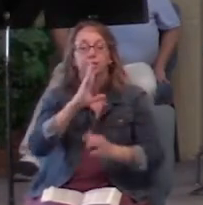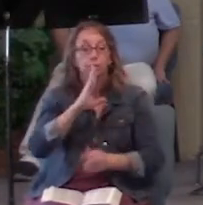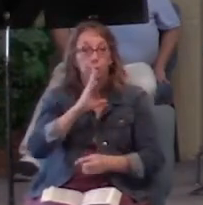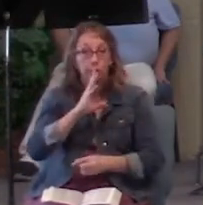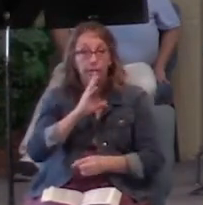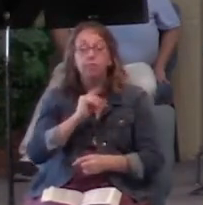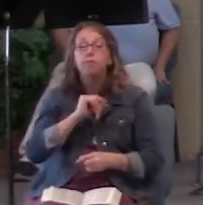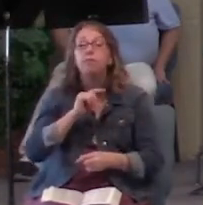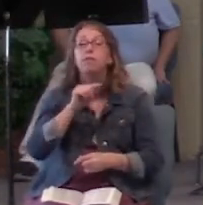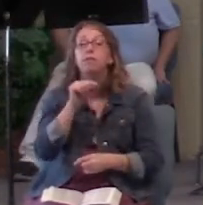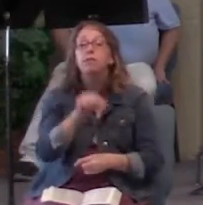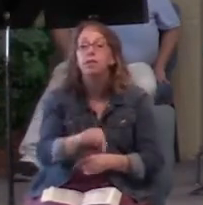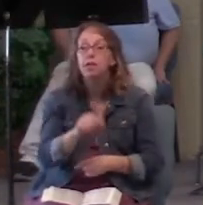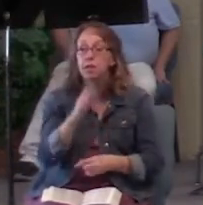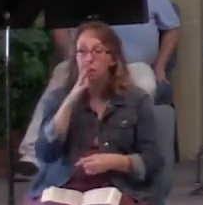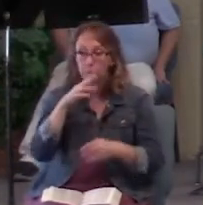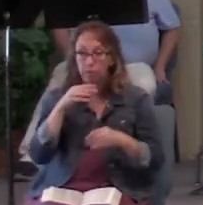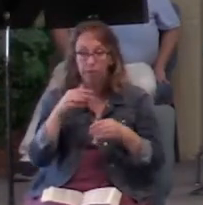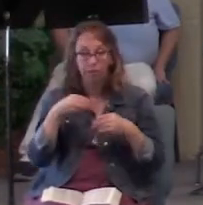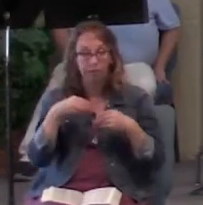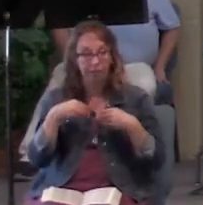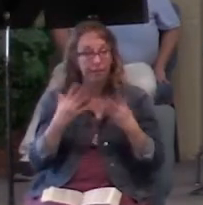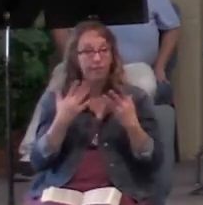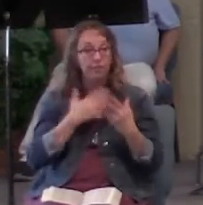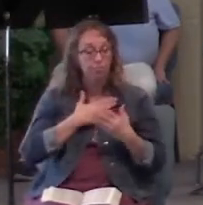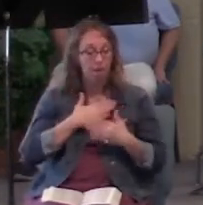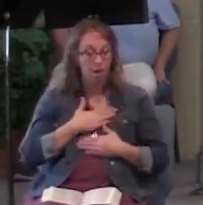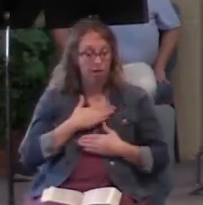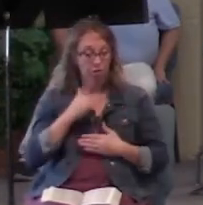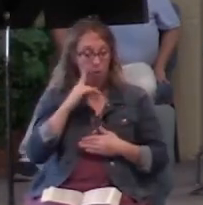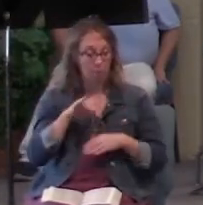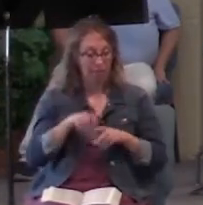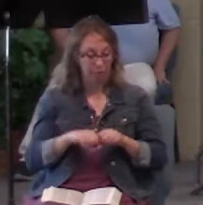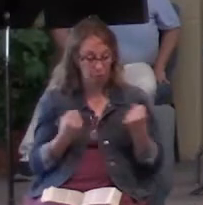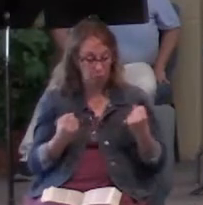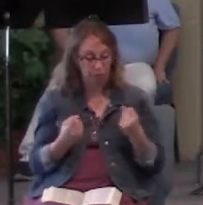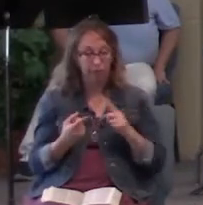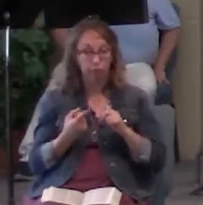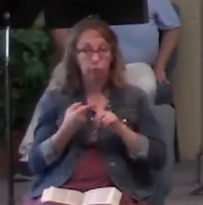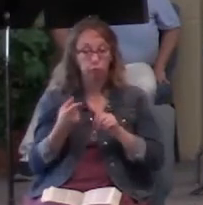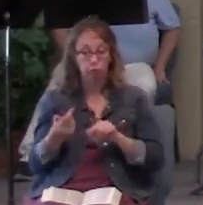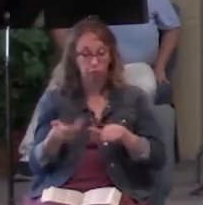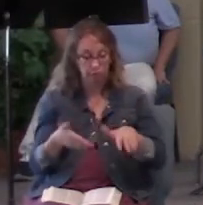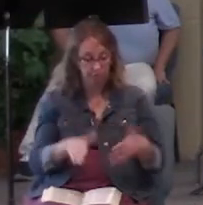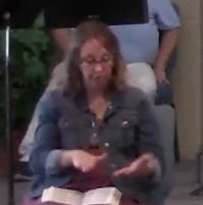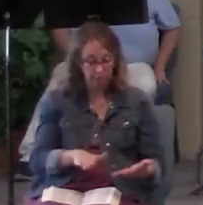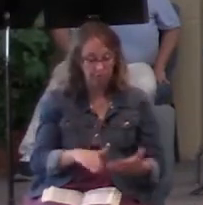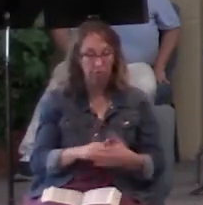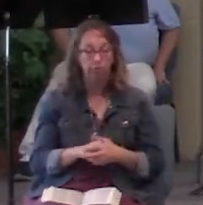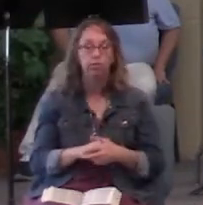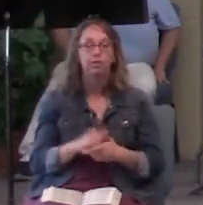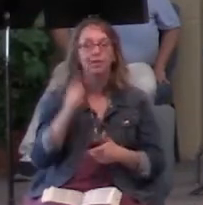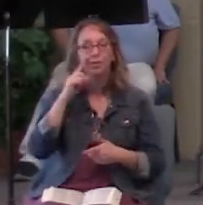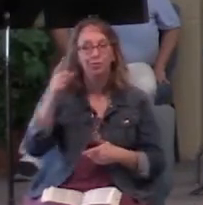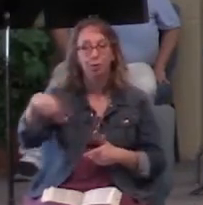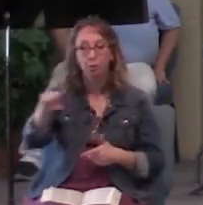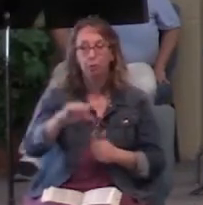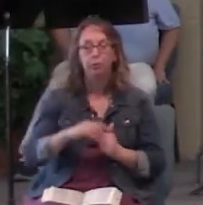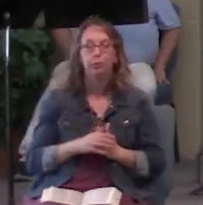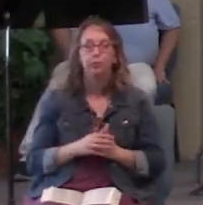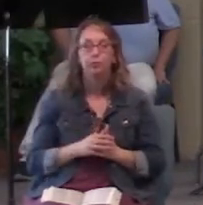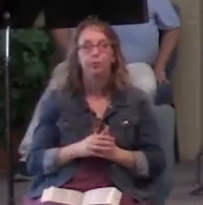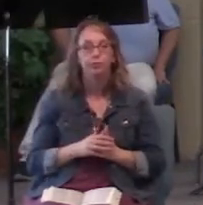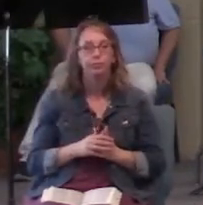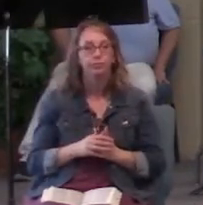he was going to give his body to be broken, to be put to death for you.